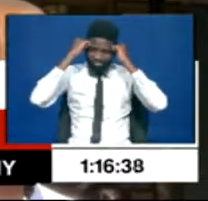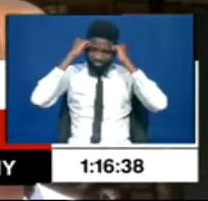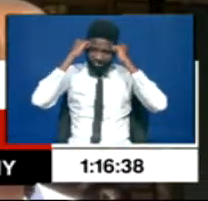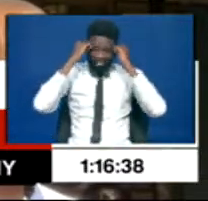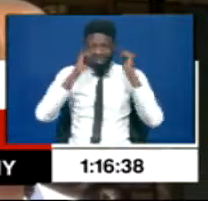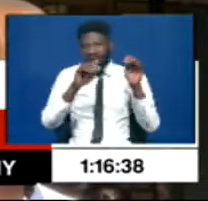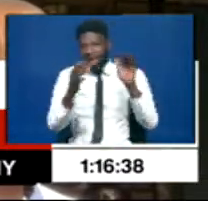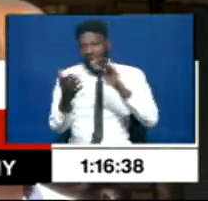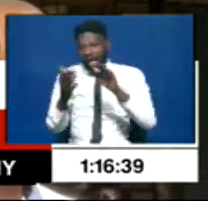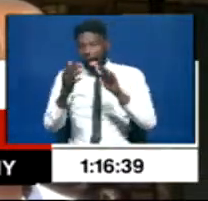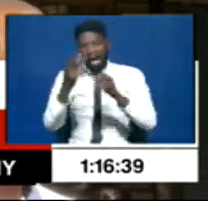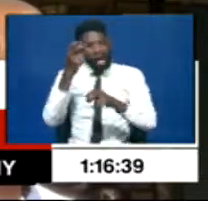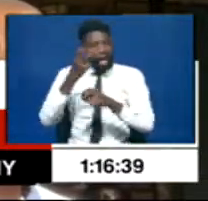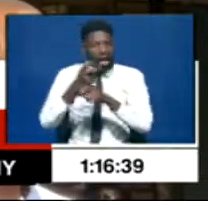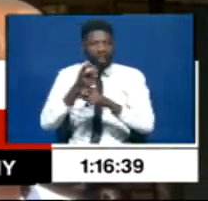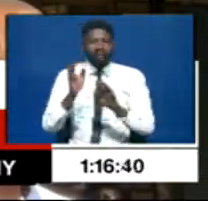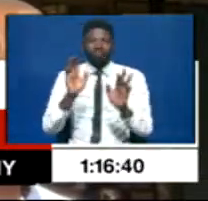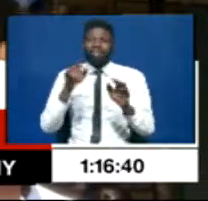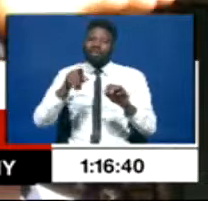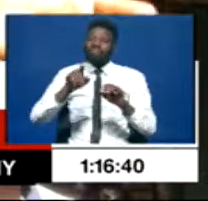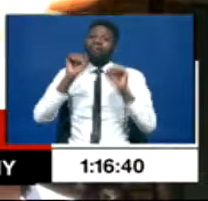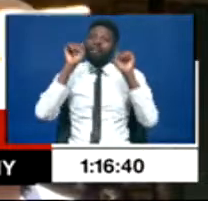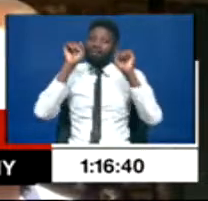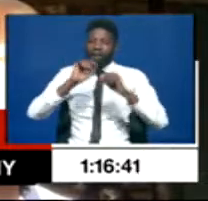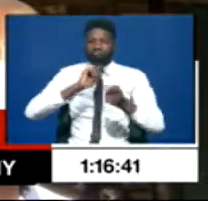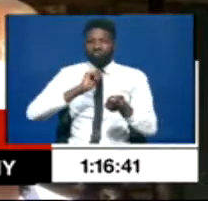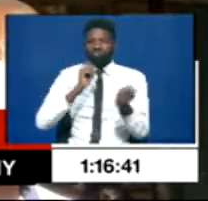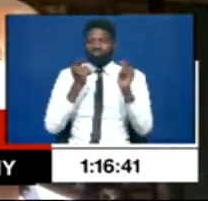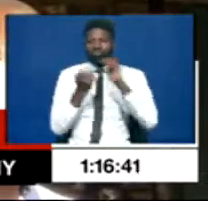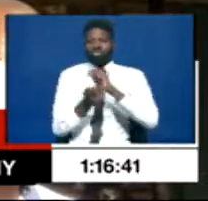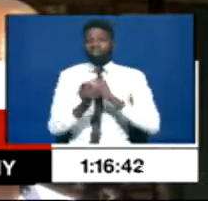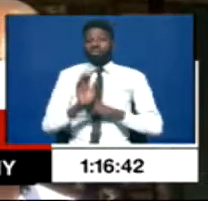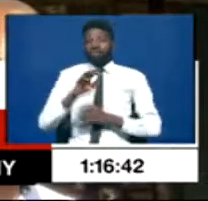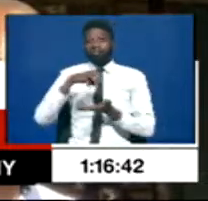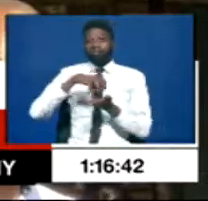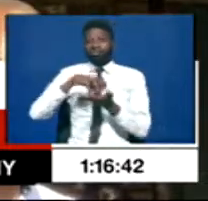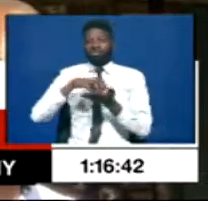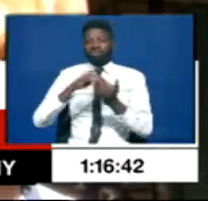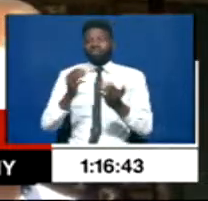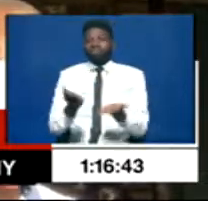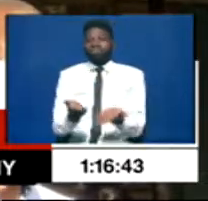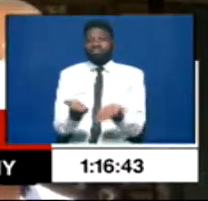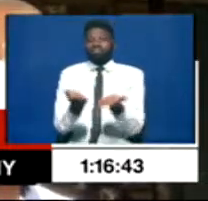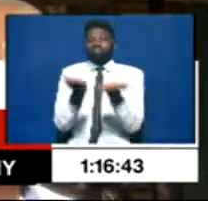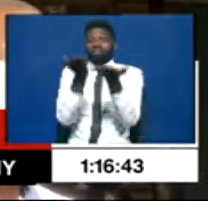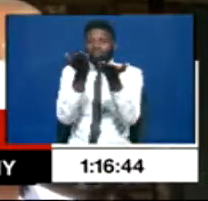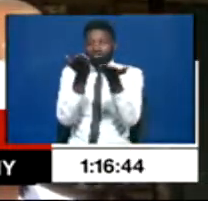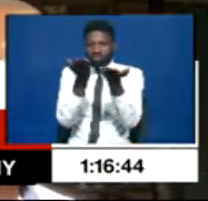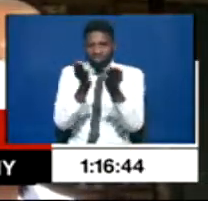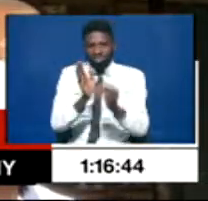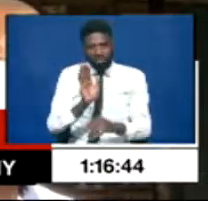status or add to your family status or improve your family status and be